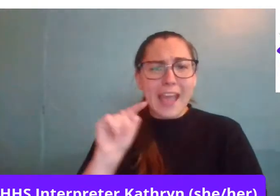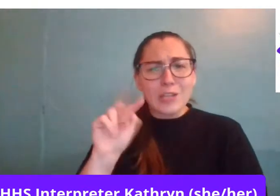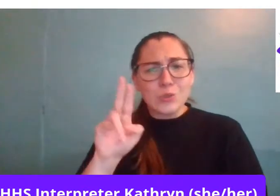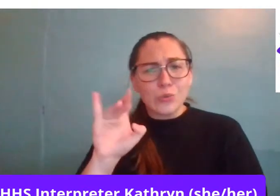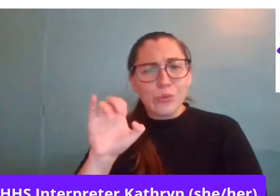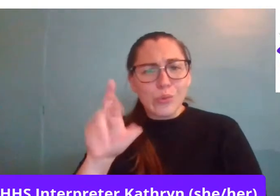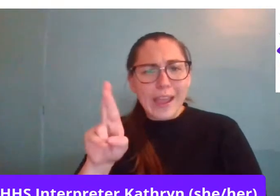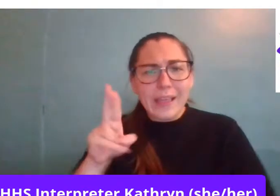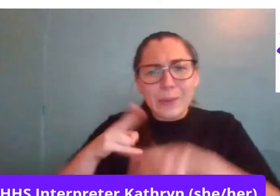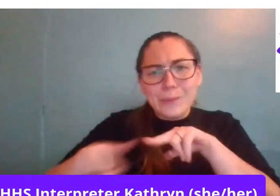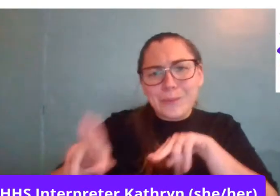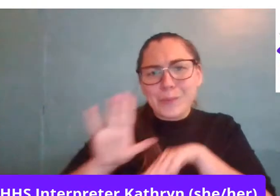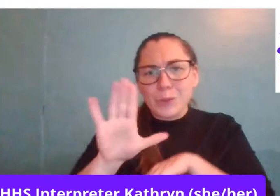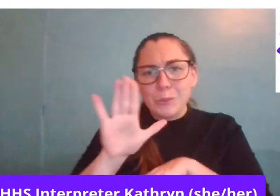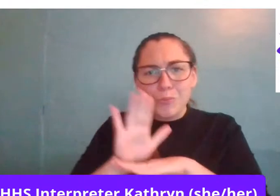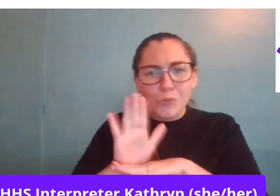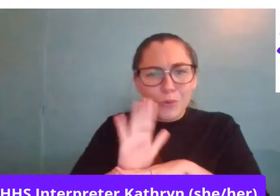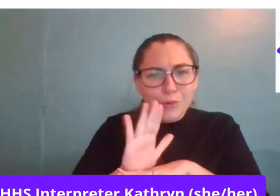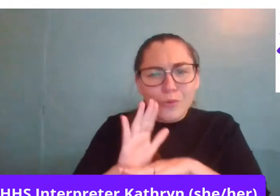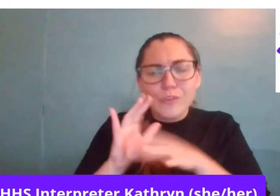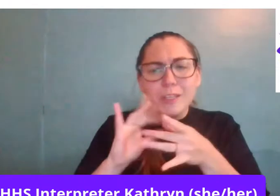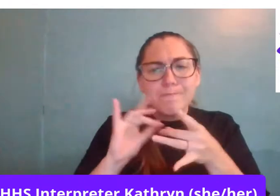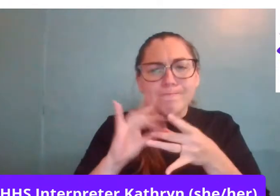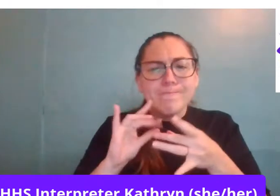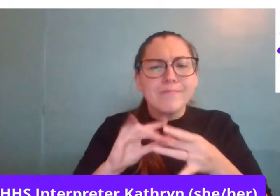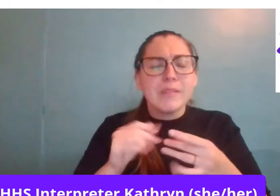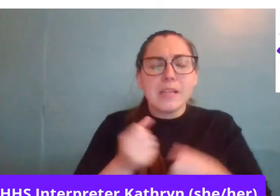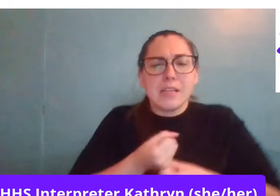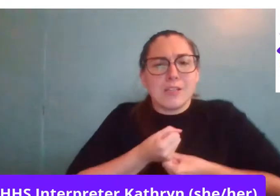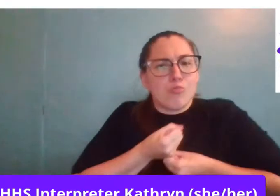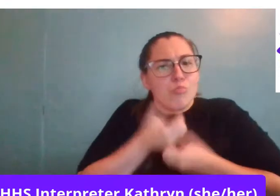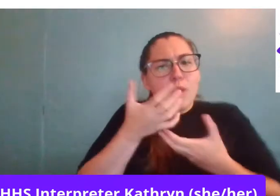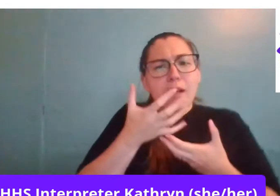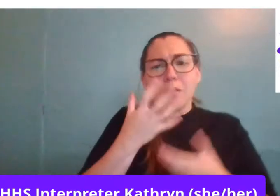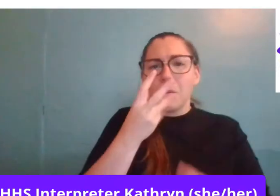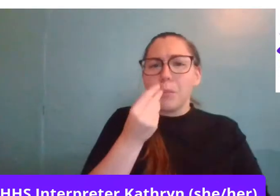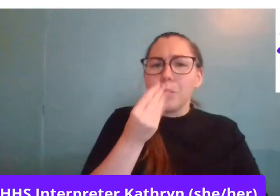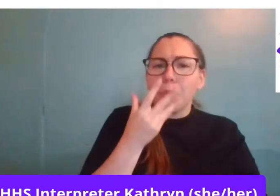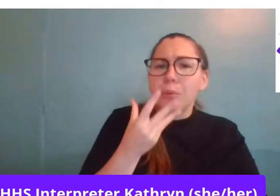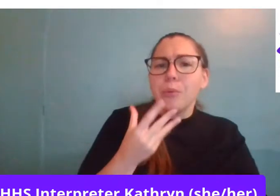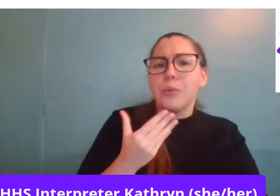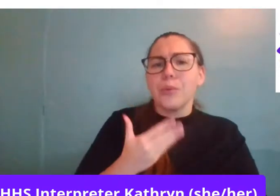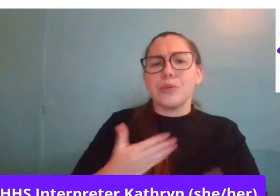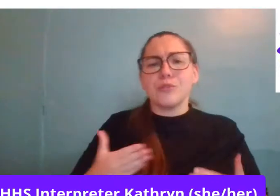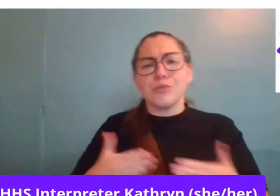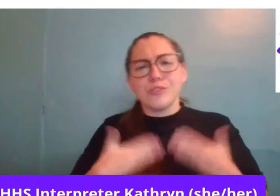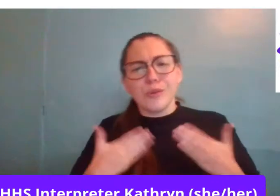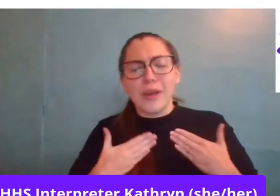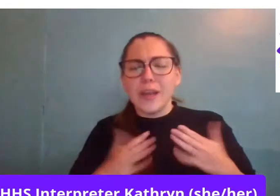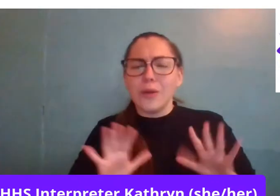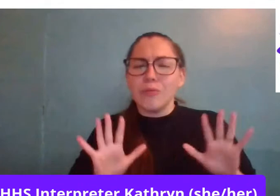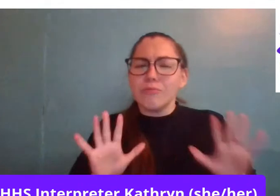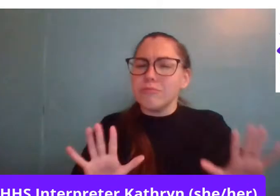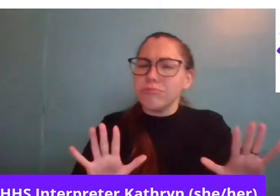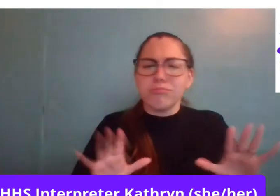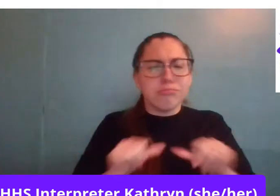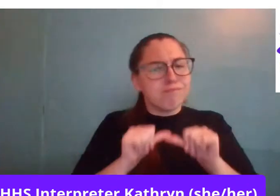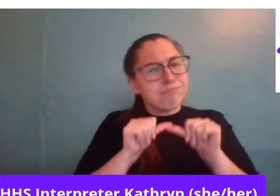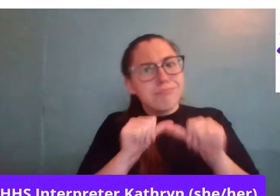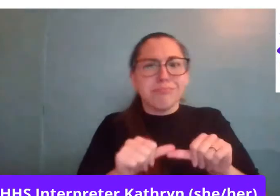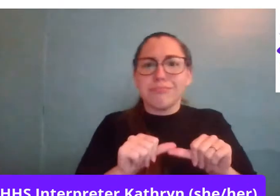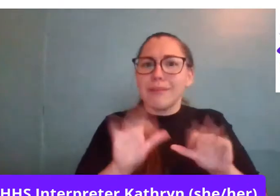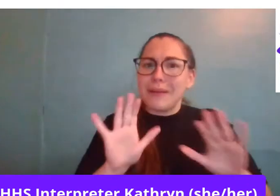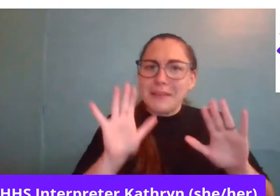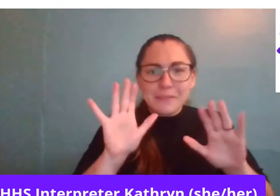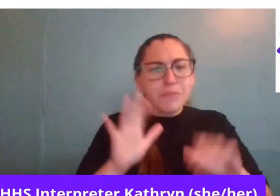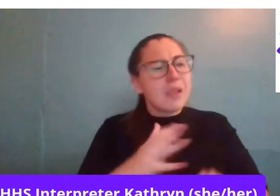seeing that expression of beauty and joy. Yeah, keep rocking it. oh yes, I